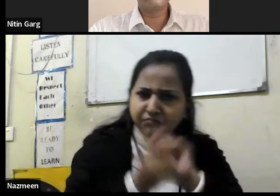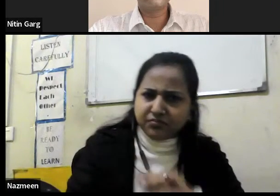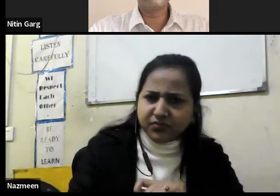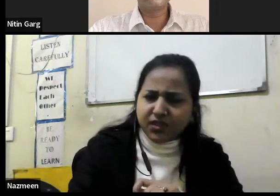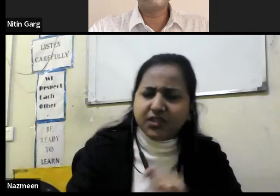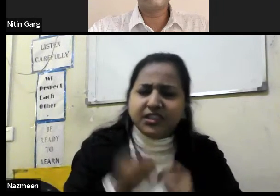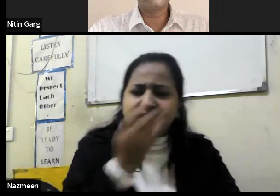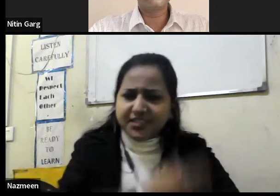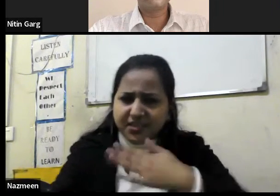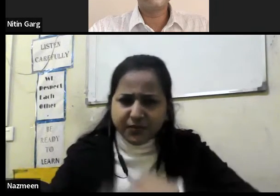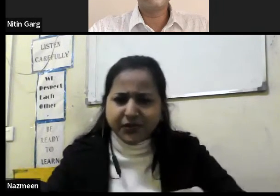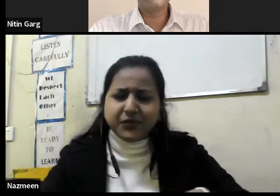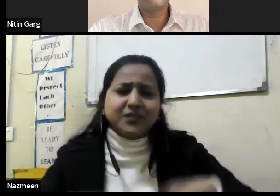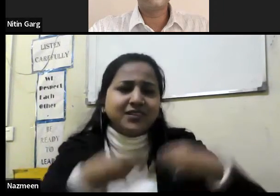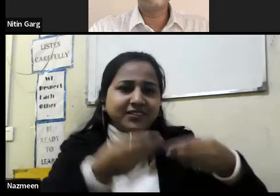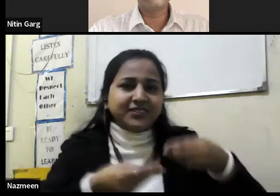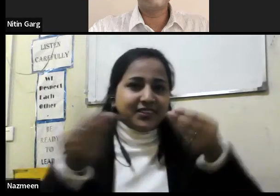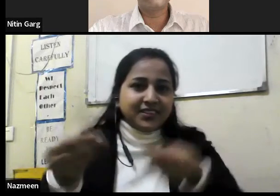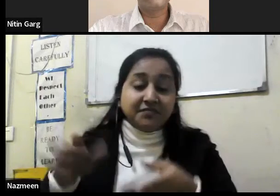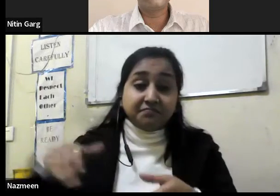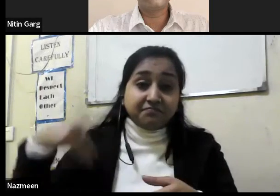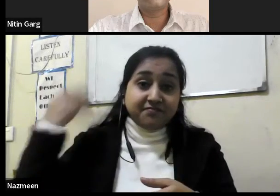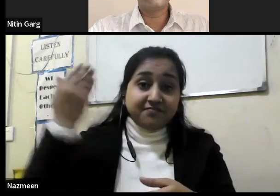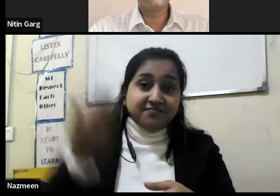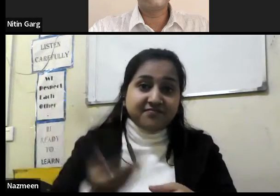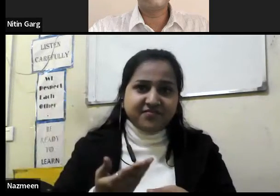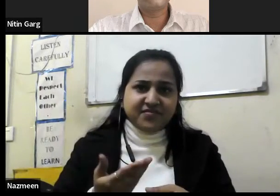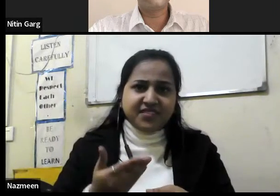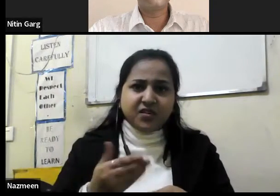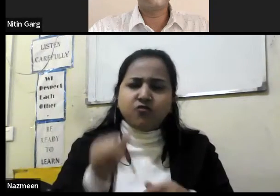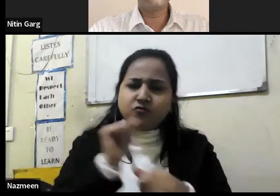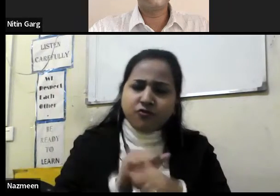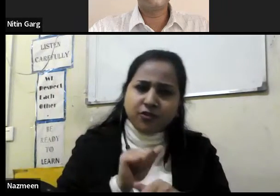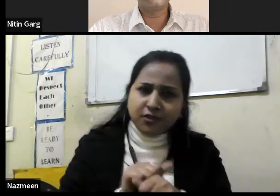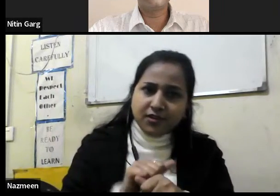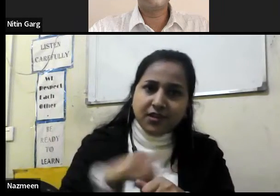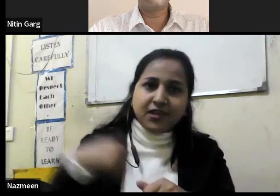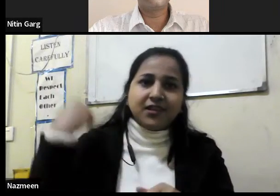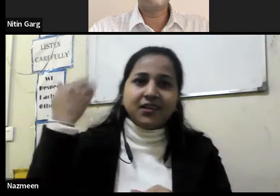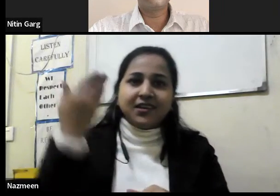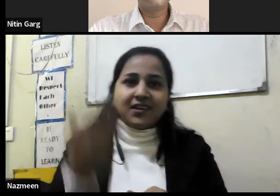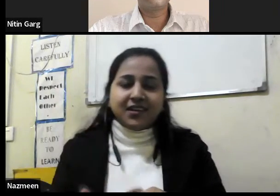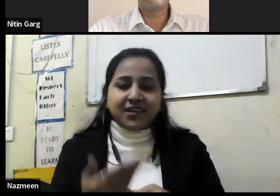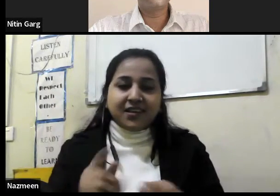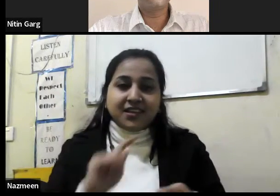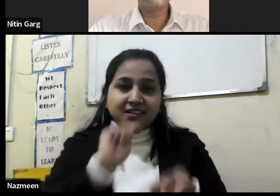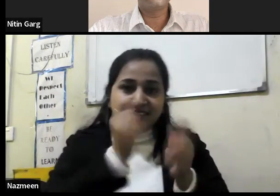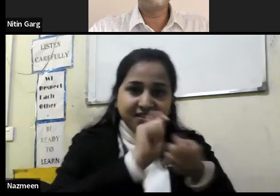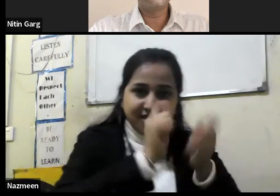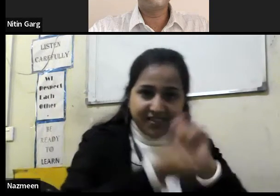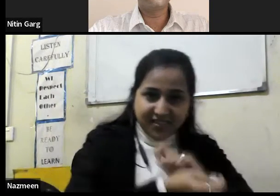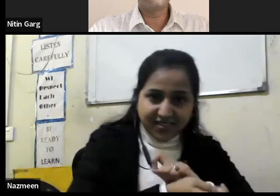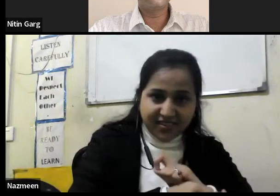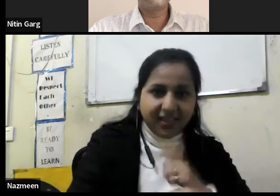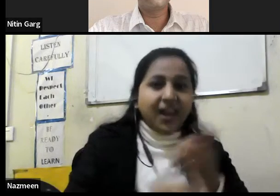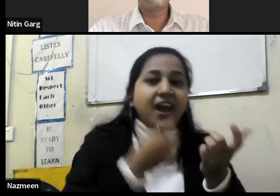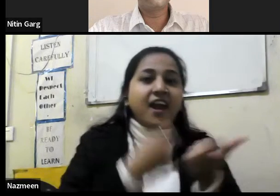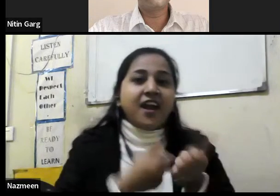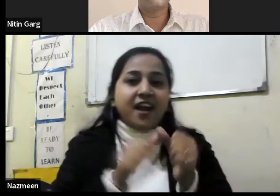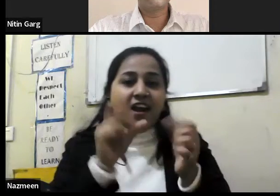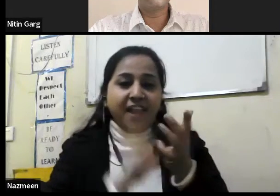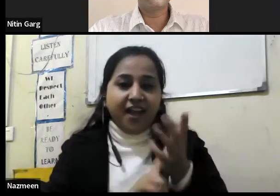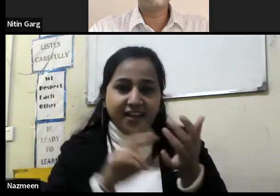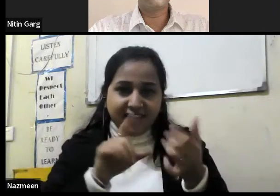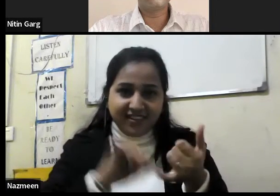of Divyangjans in this era of hybrid learning and working? And added to that is Ranjan's wish